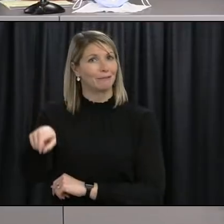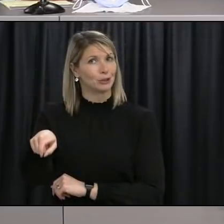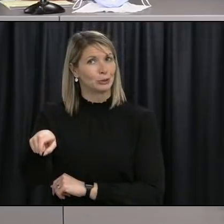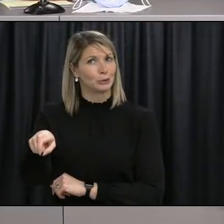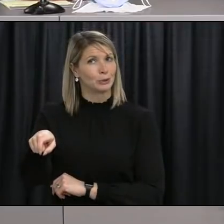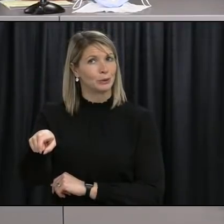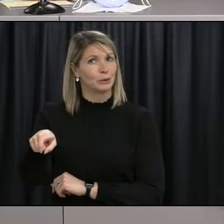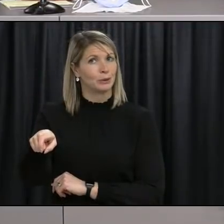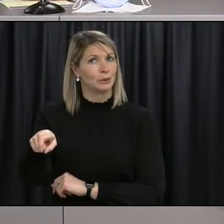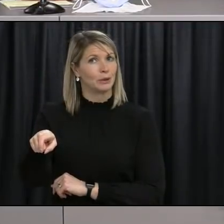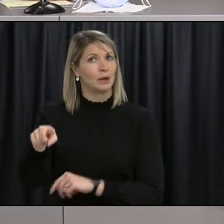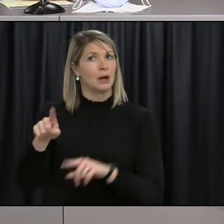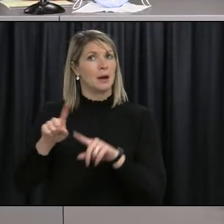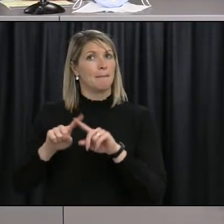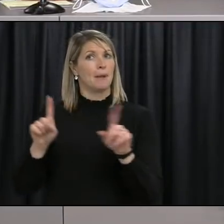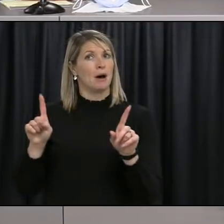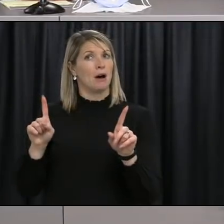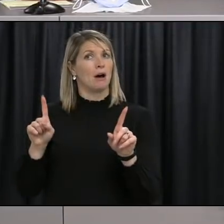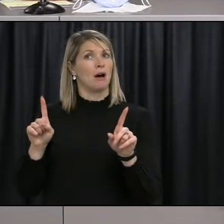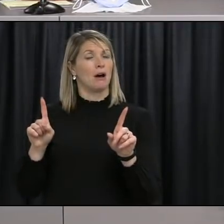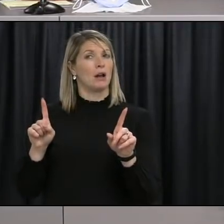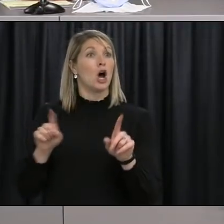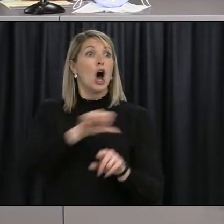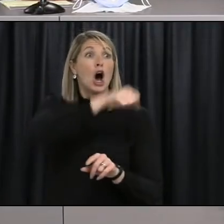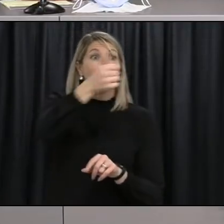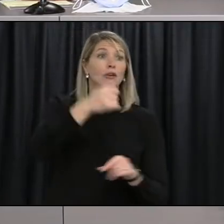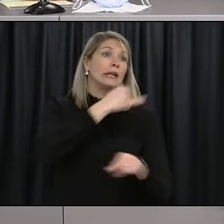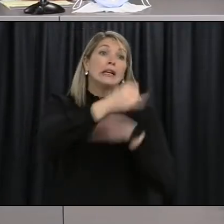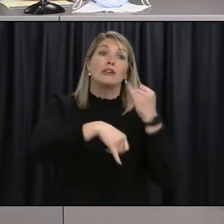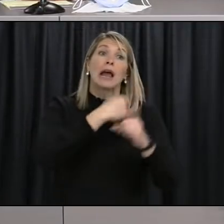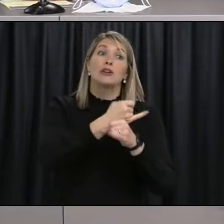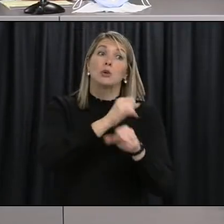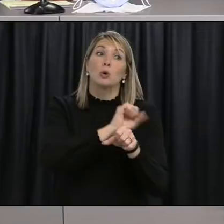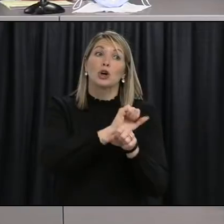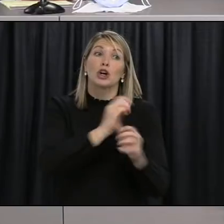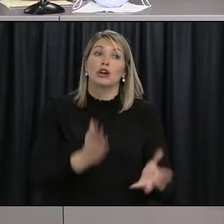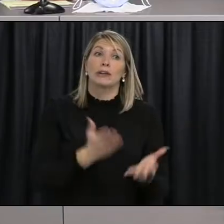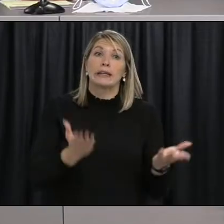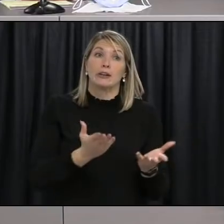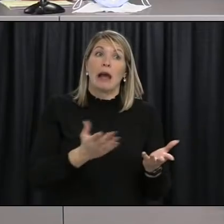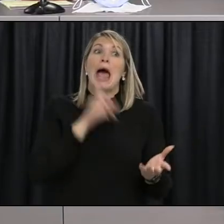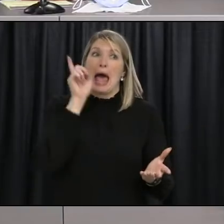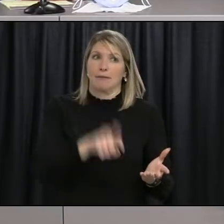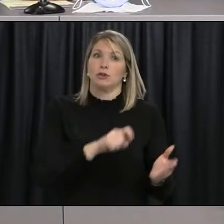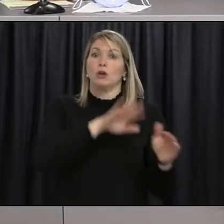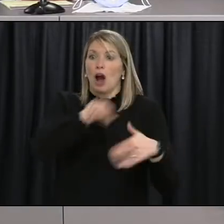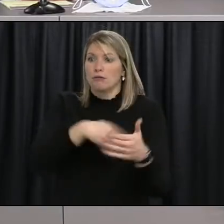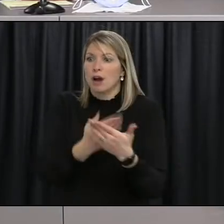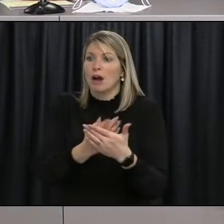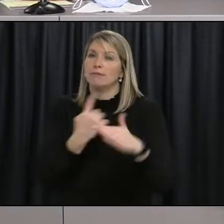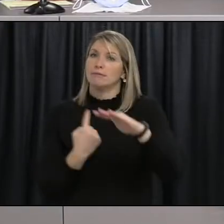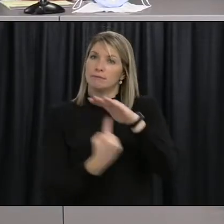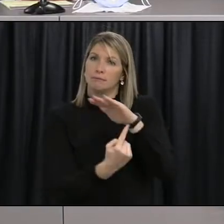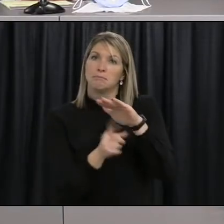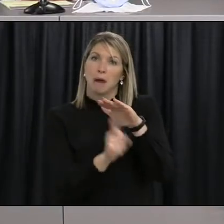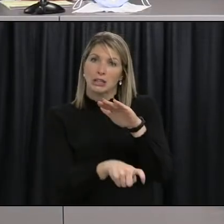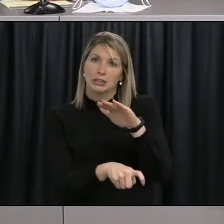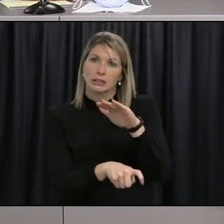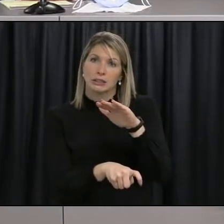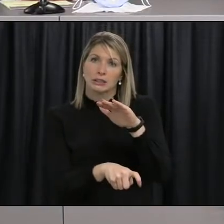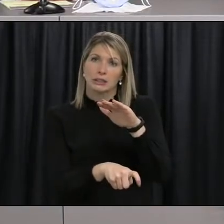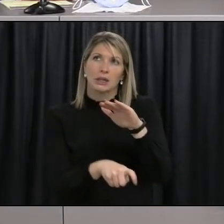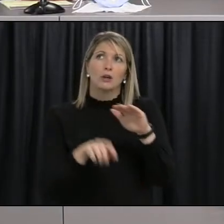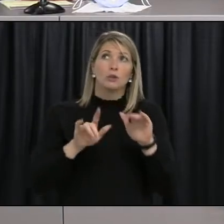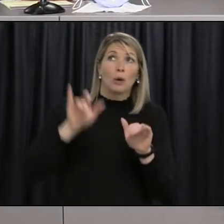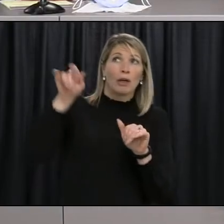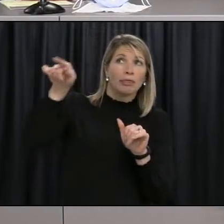yet international rotational workers who do pay taxes here are very limited on their freedom. They